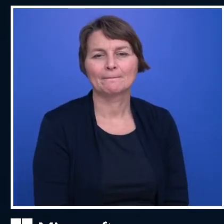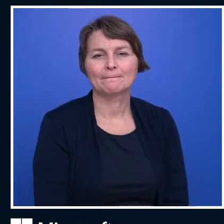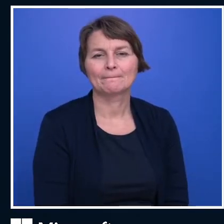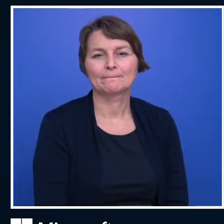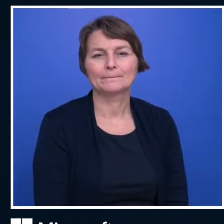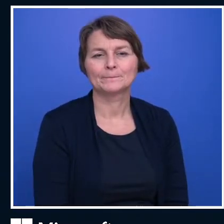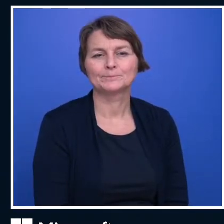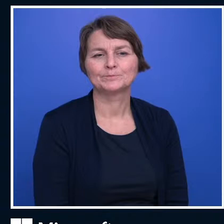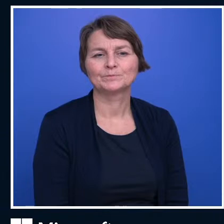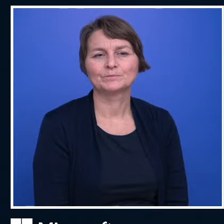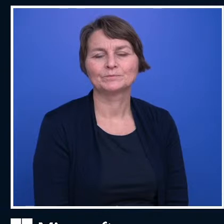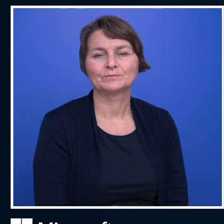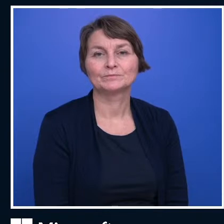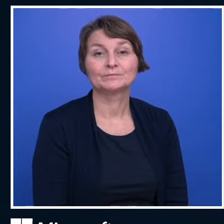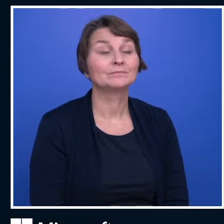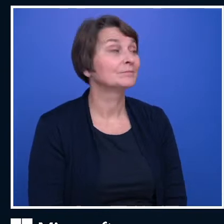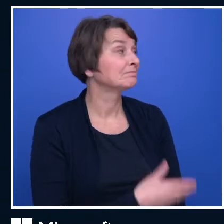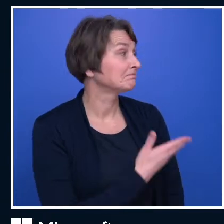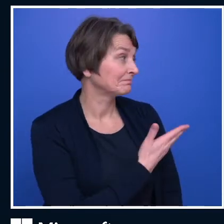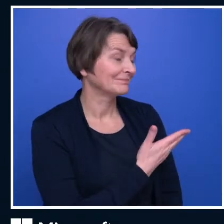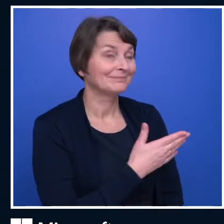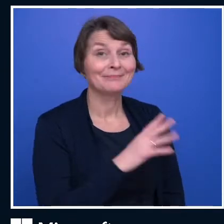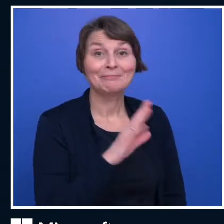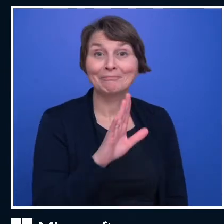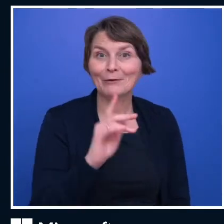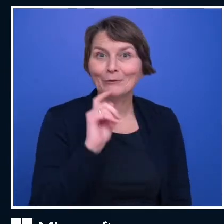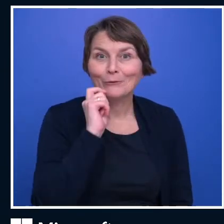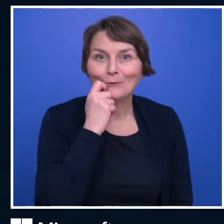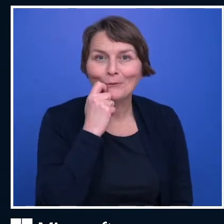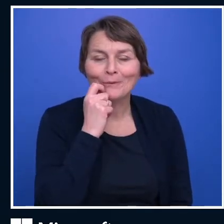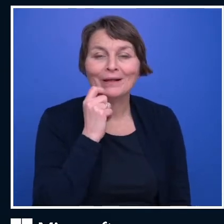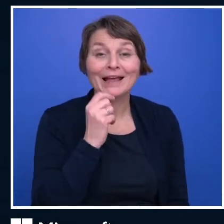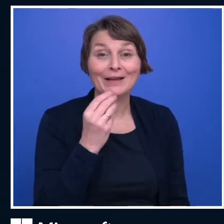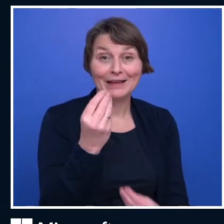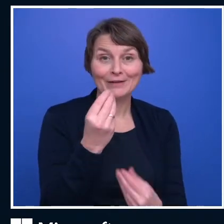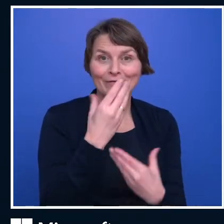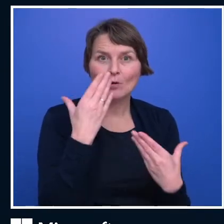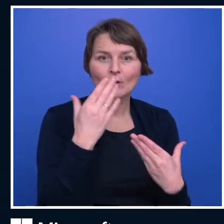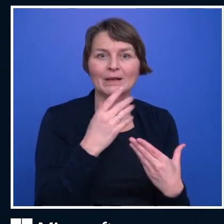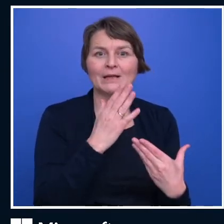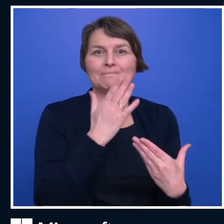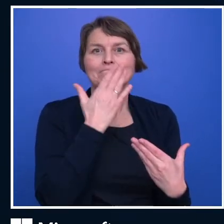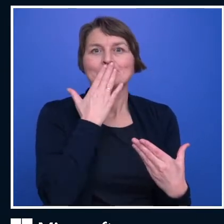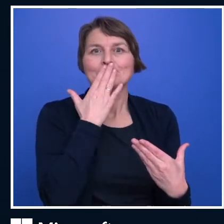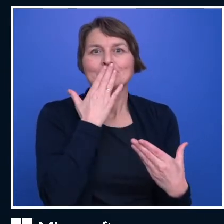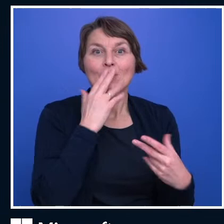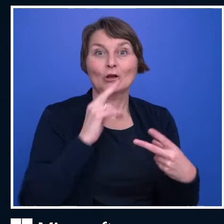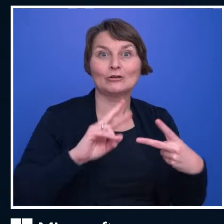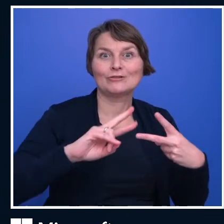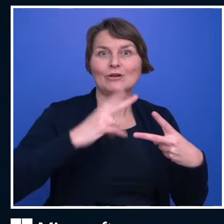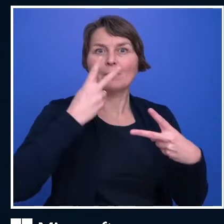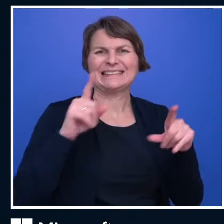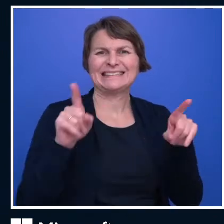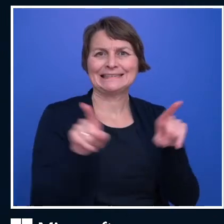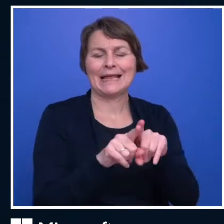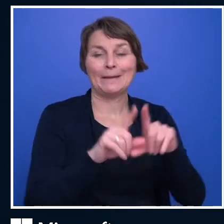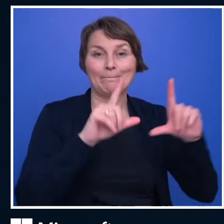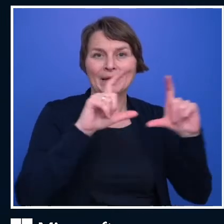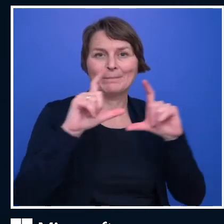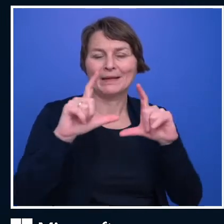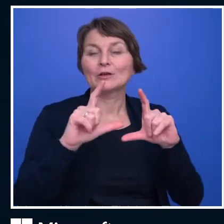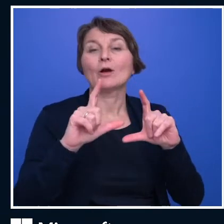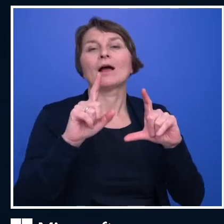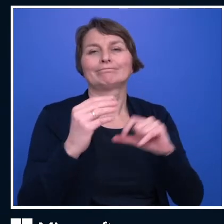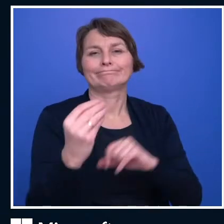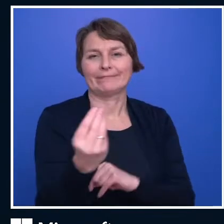And now it also, a cool thing is it tells us when we ever accidentally add a duplicate image. So now we've added in our crow images,